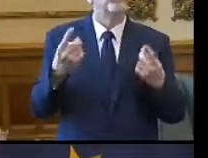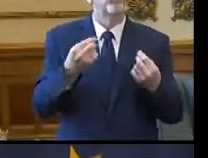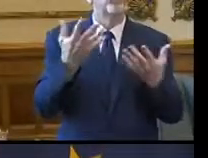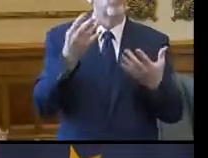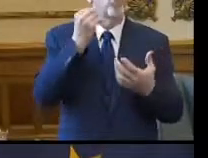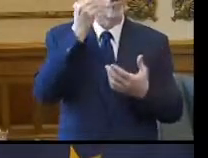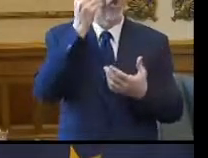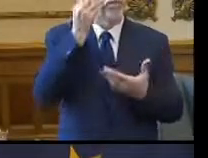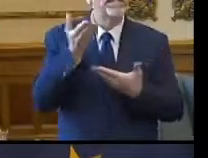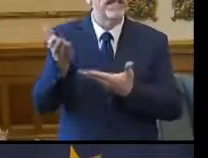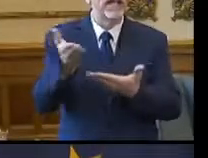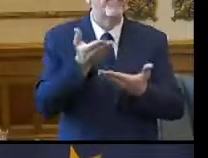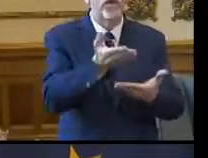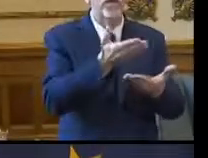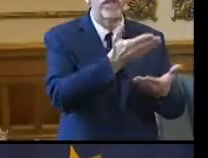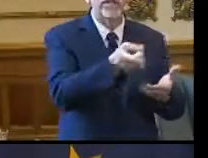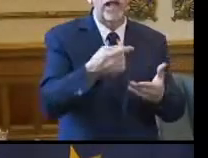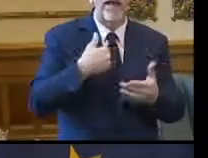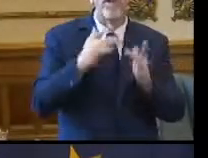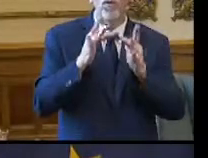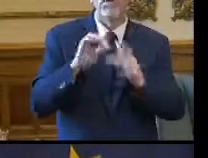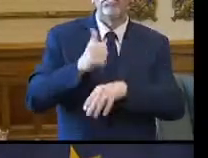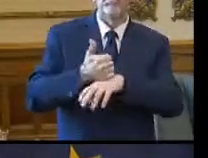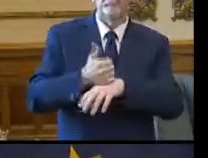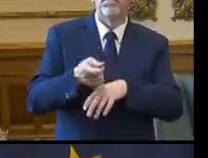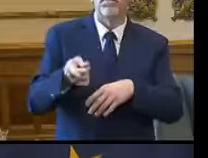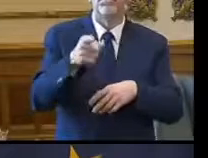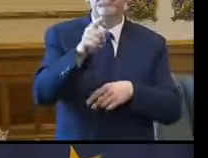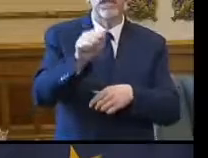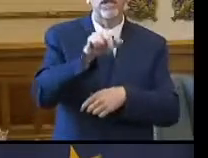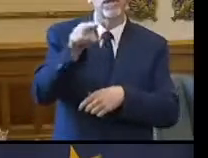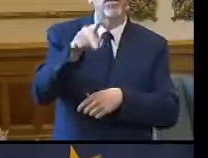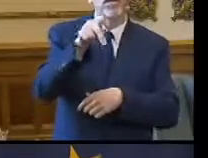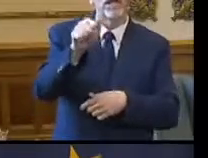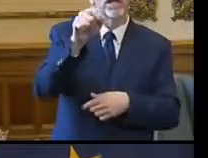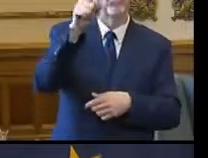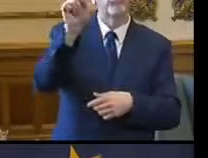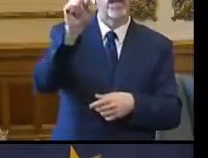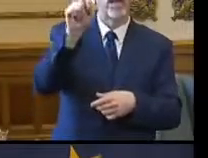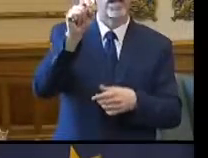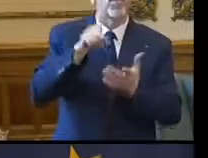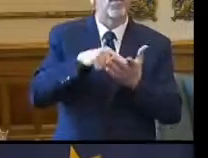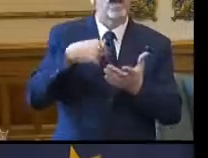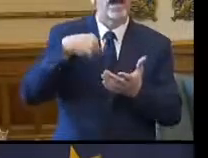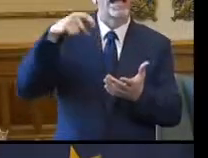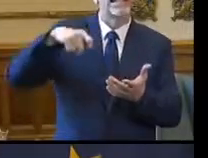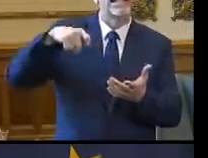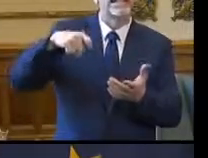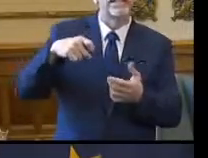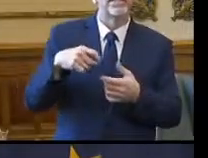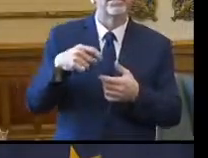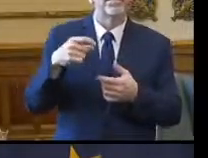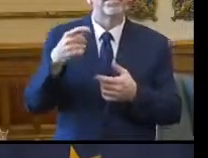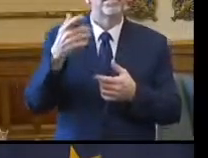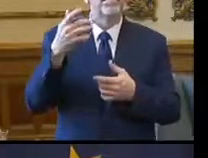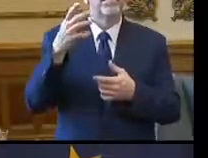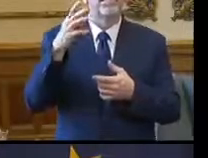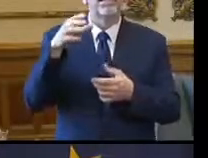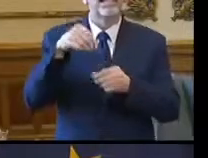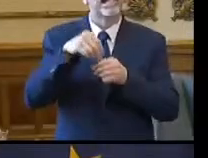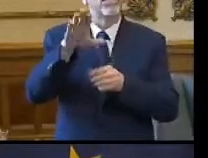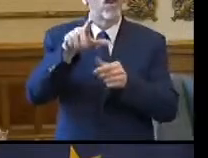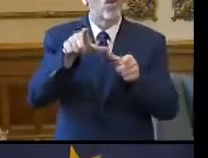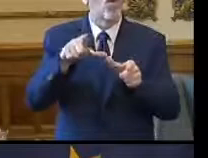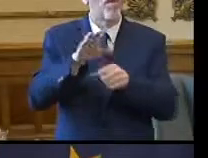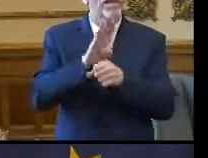our own staff and protect the community as well. So in a lot of ways, that means innovation, really. So we're thinking creatively